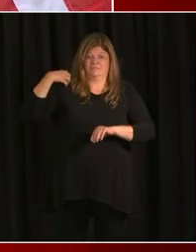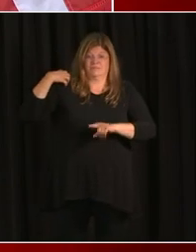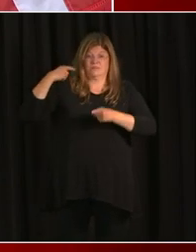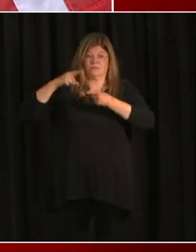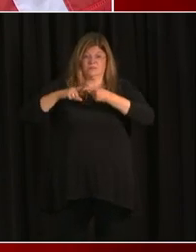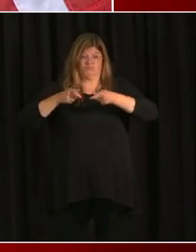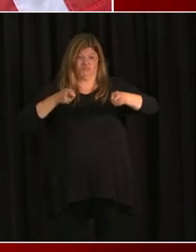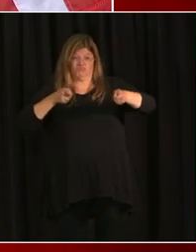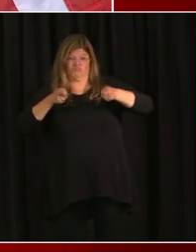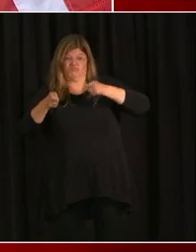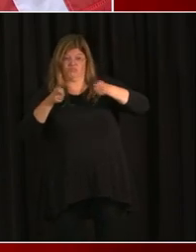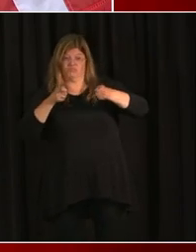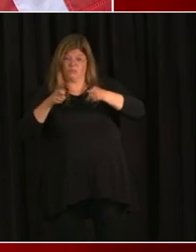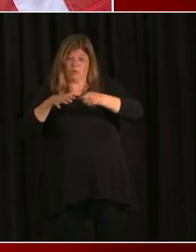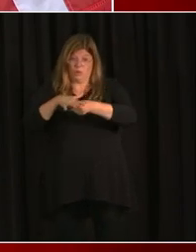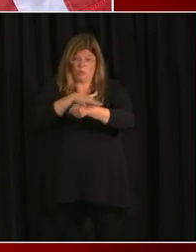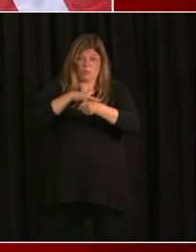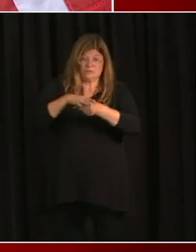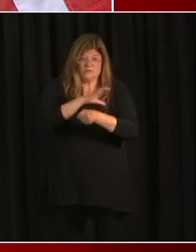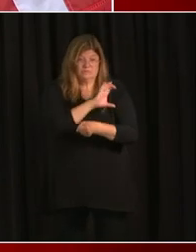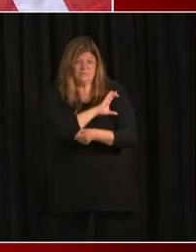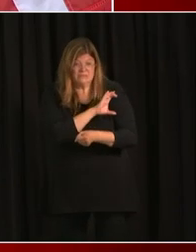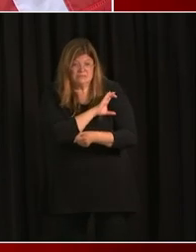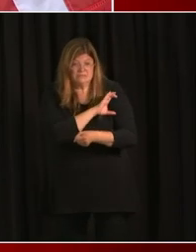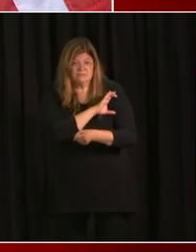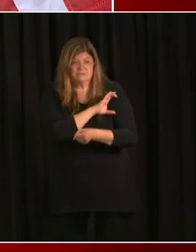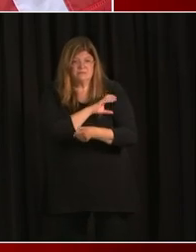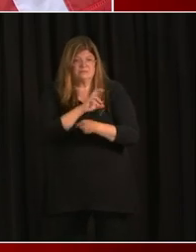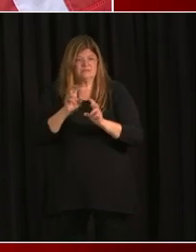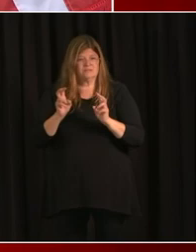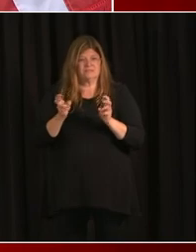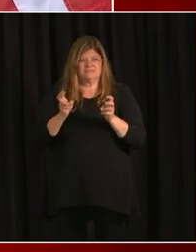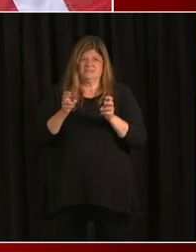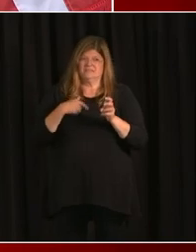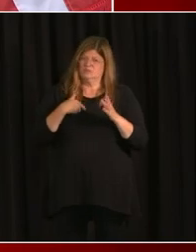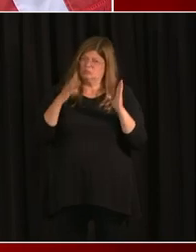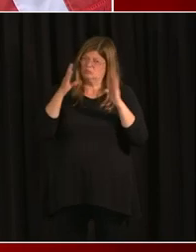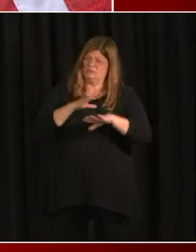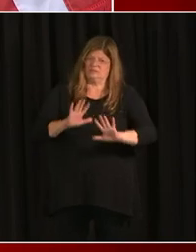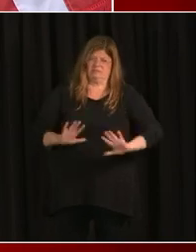directing local law enforcement matters, we would be in trouble.